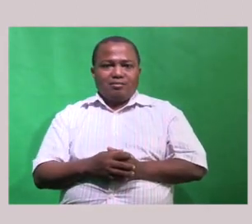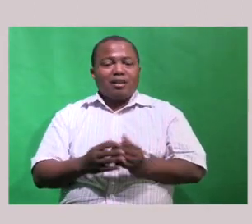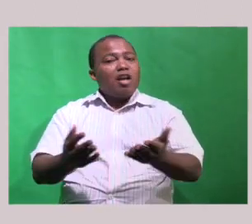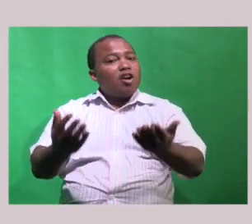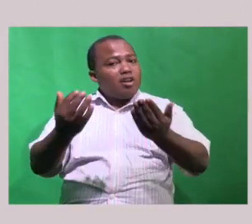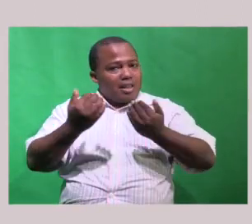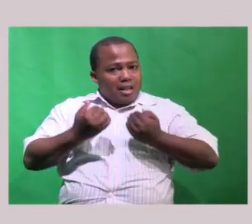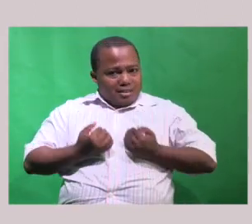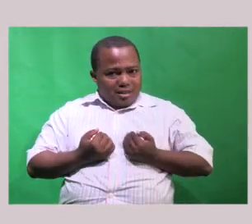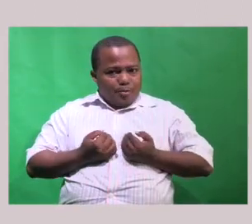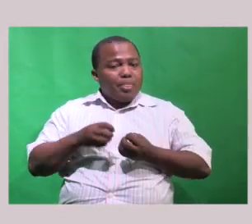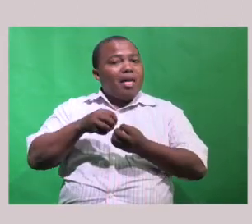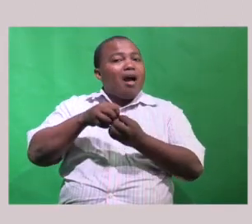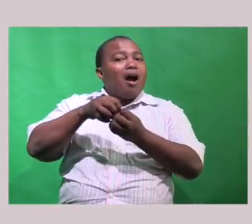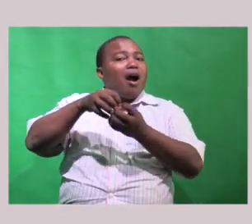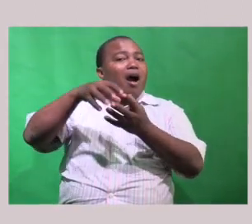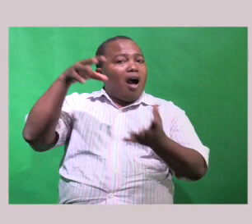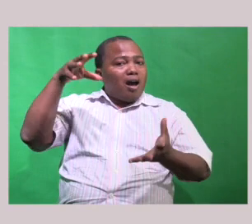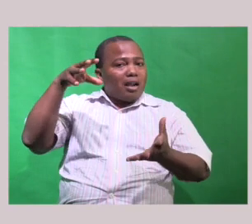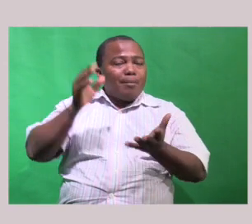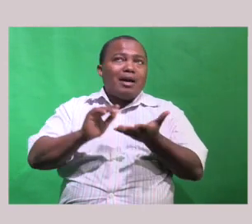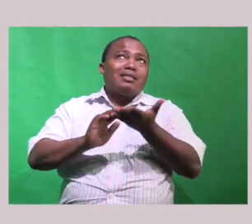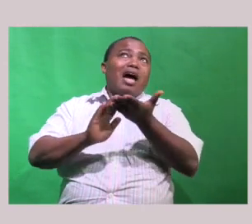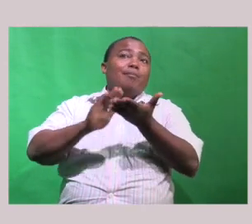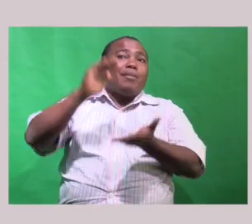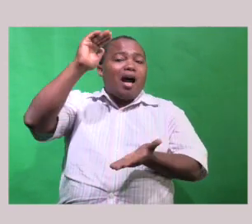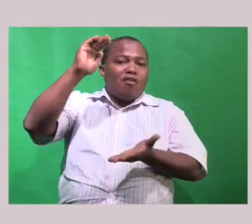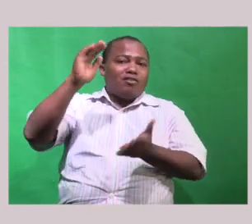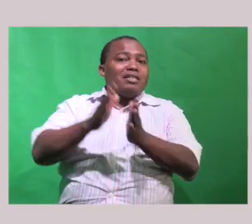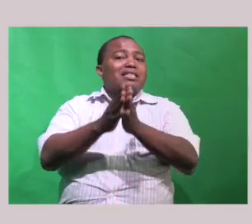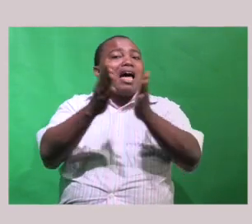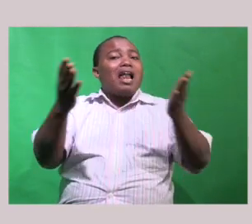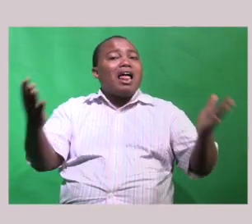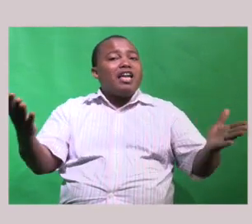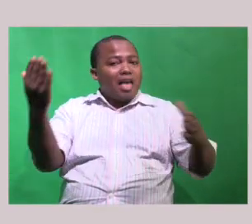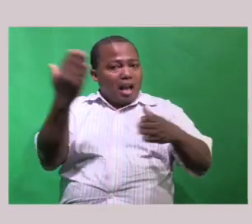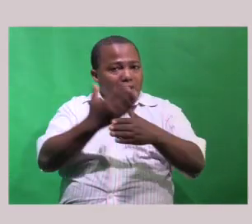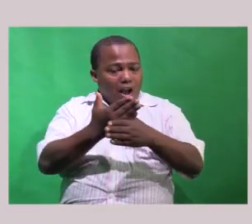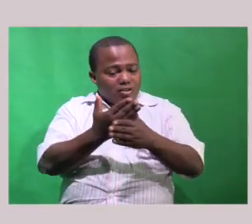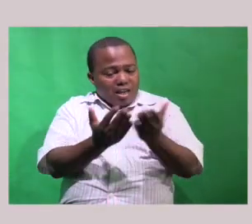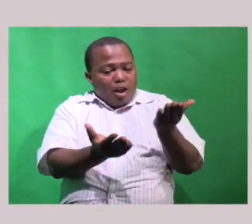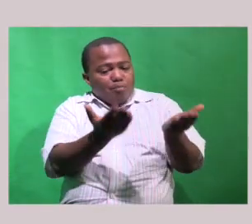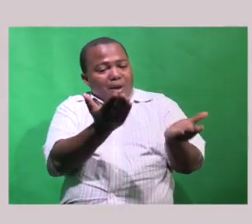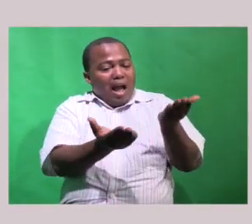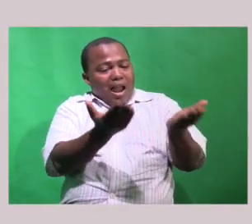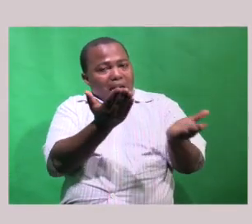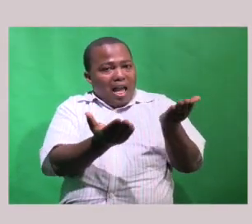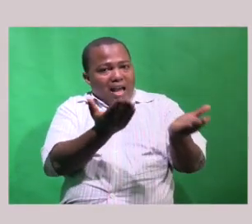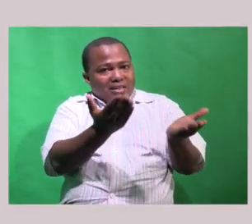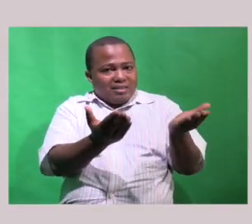the above transaction to the ledger accounts and the balance transfer to the